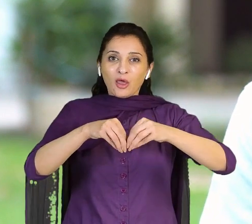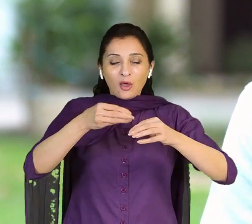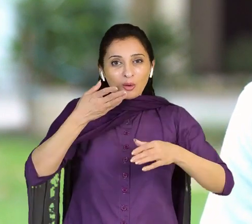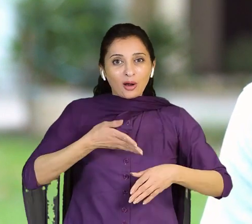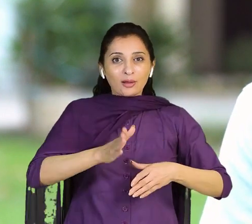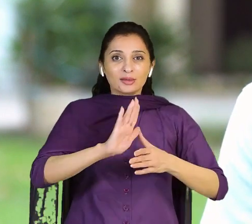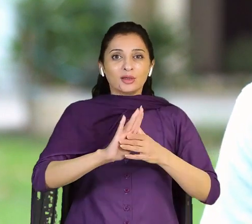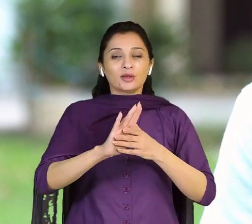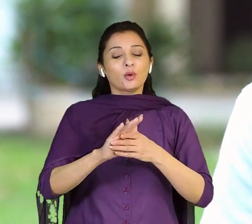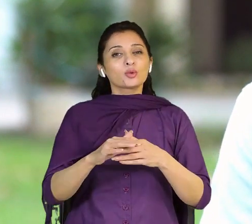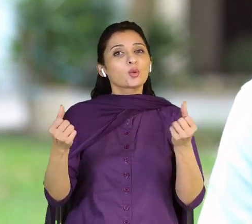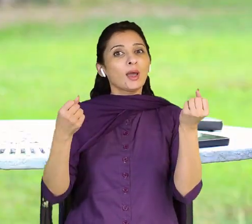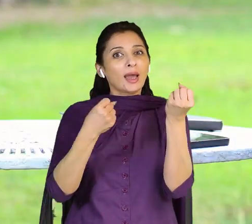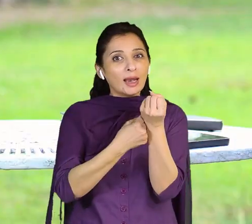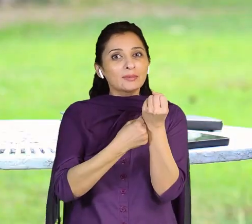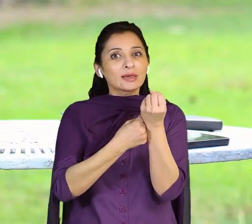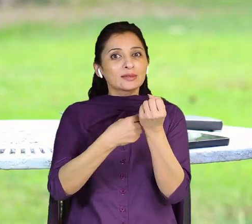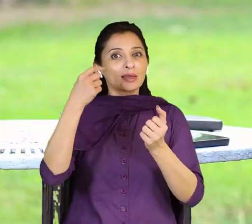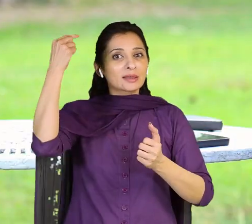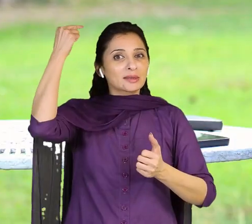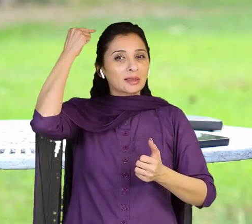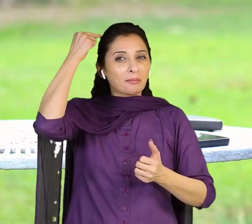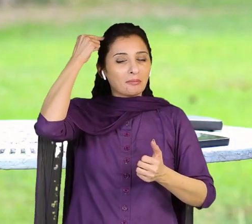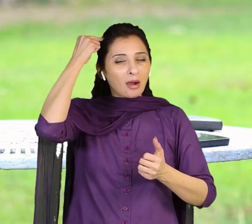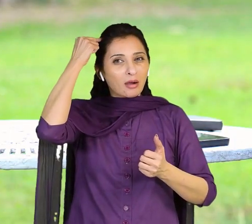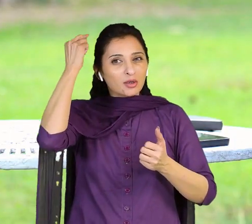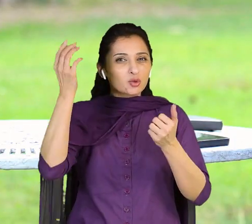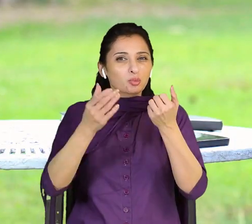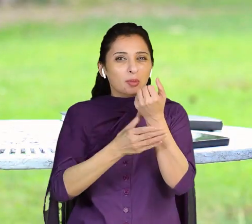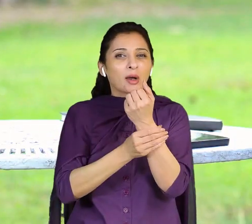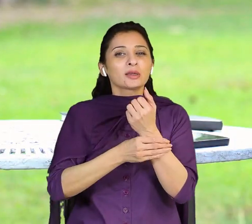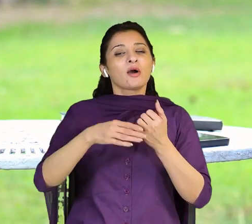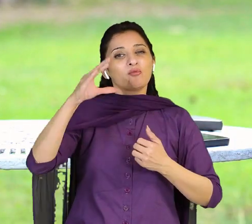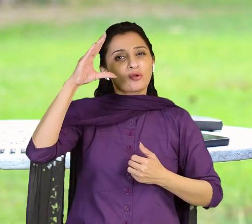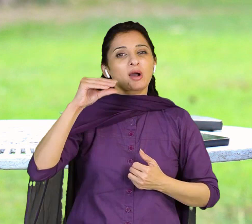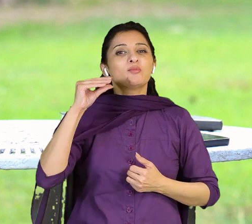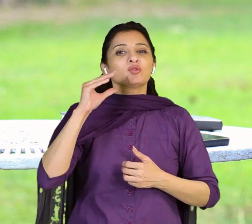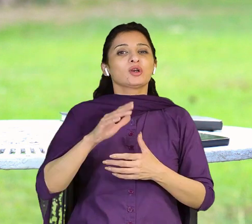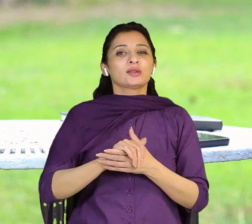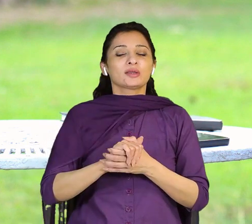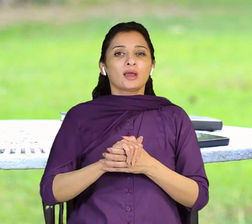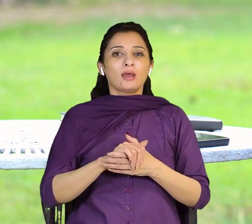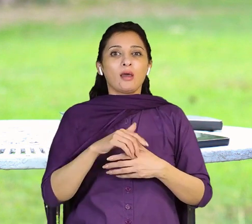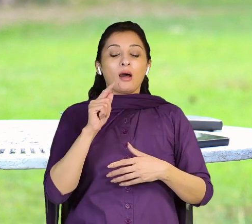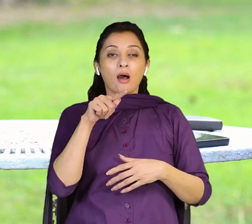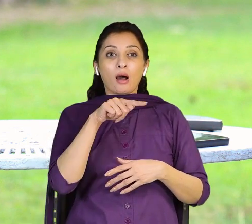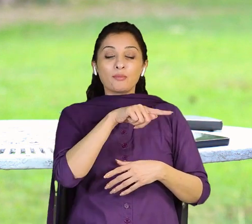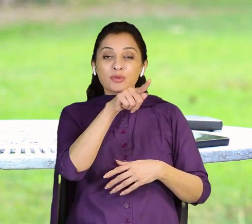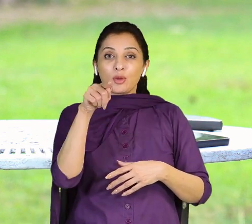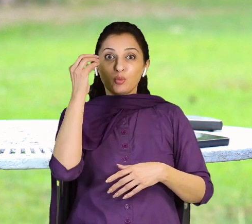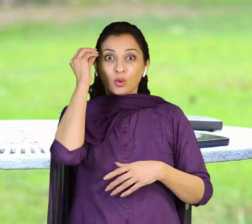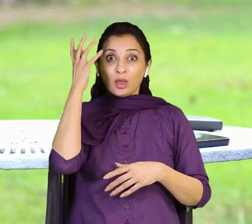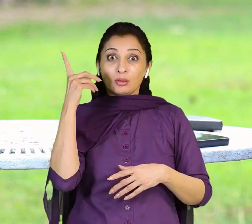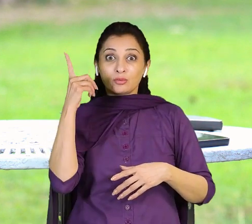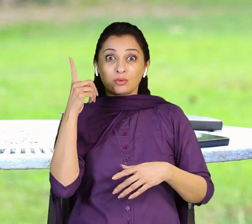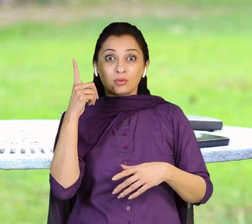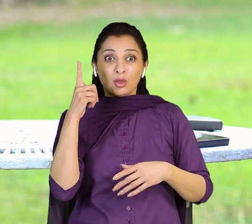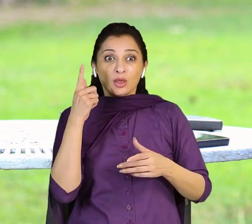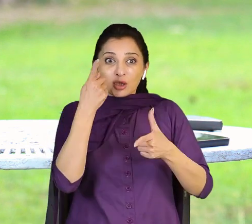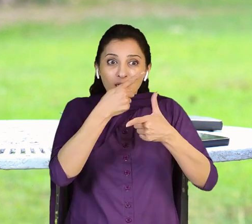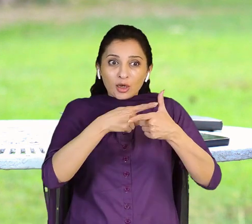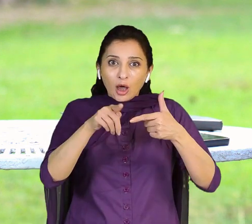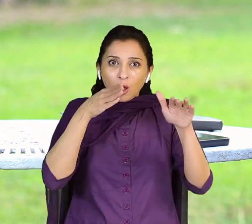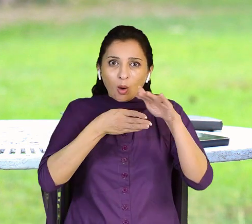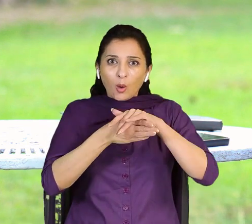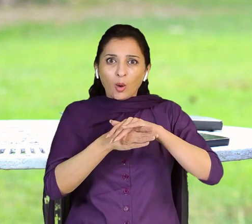that movement can do you wonders. It not only helps with that, but also helps with mental health diseases. You should be